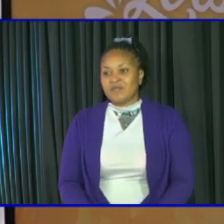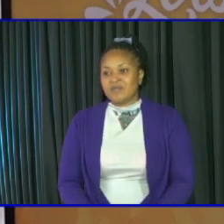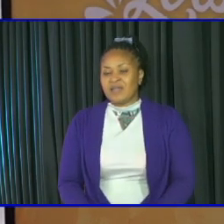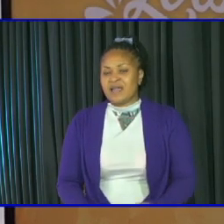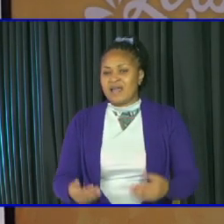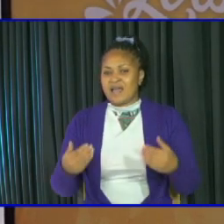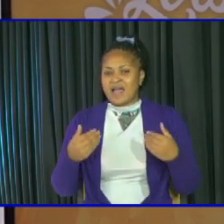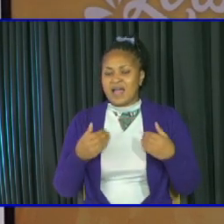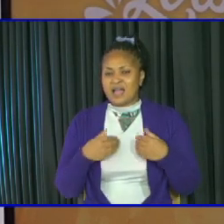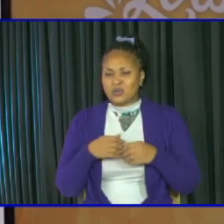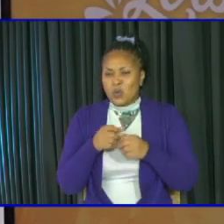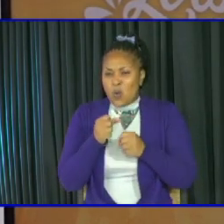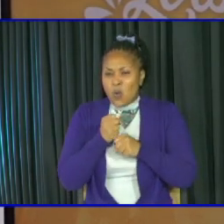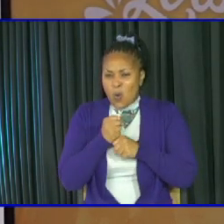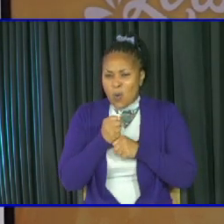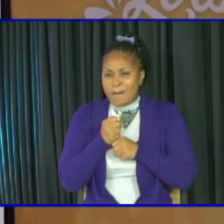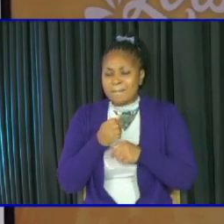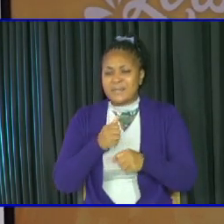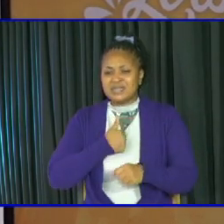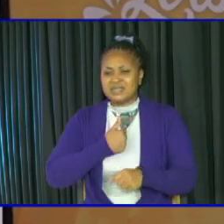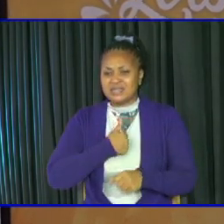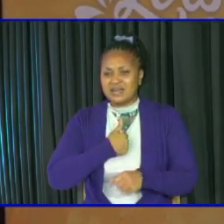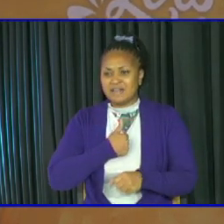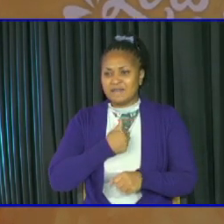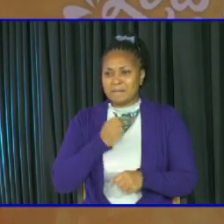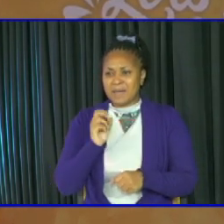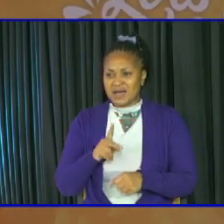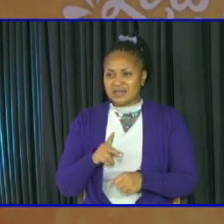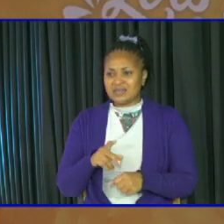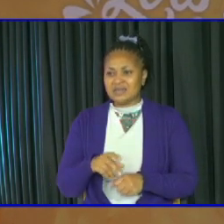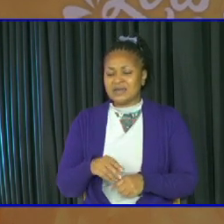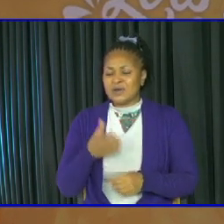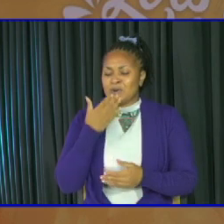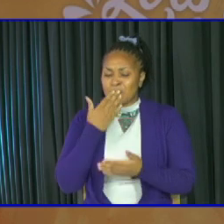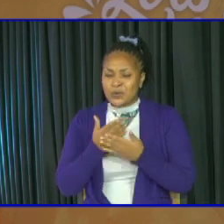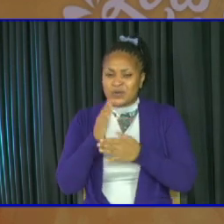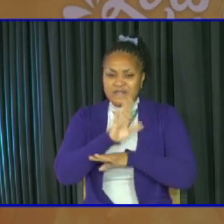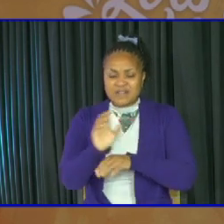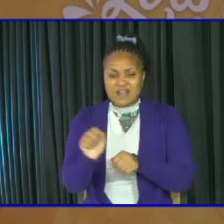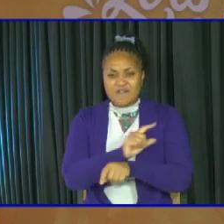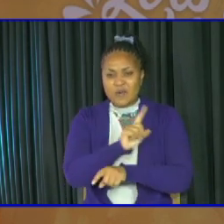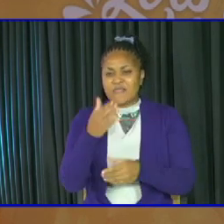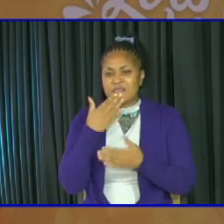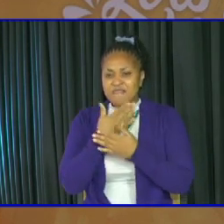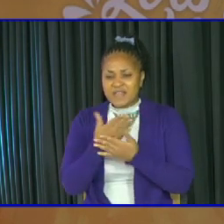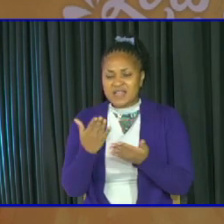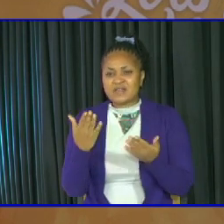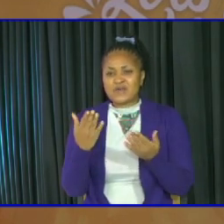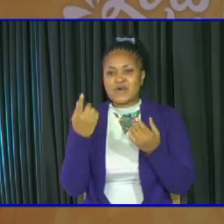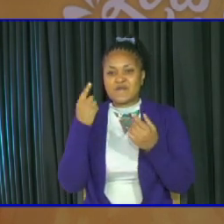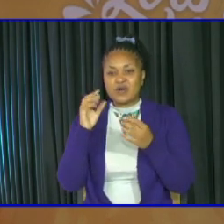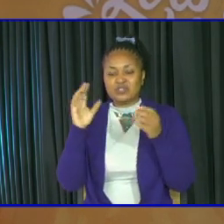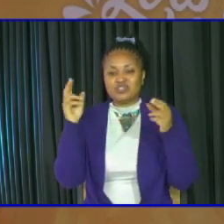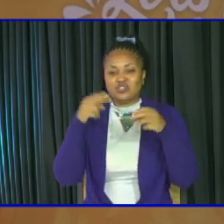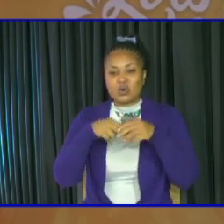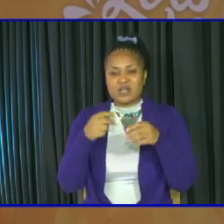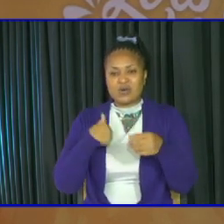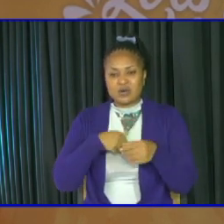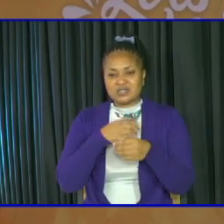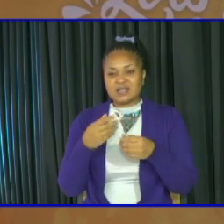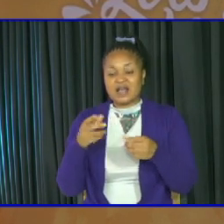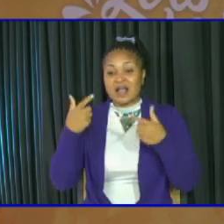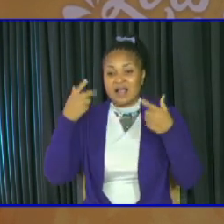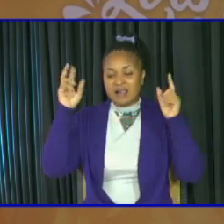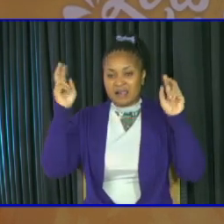I had to compose myself back right there to get on live. Good evening, everyone. Thank you so very much for joining us. Let's talk about him. He's on